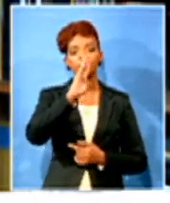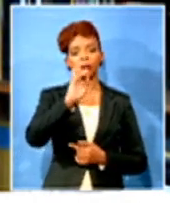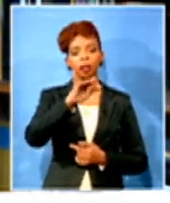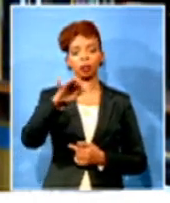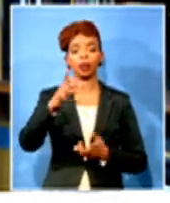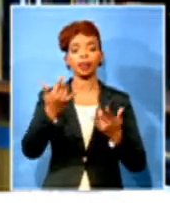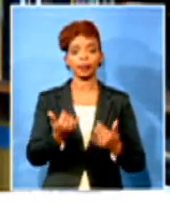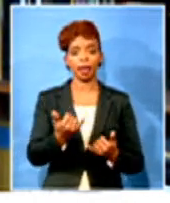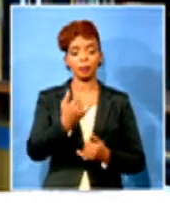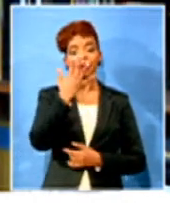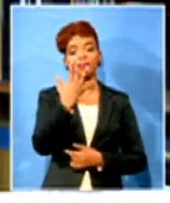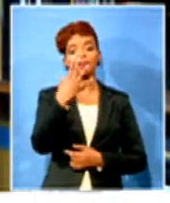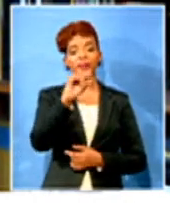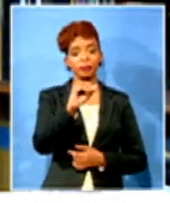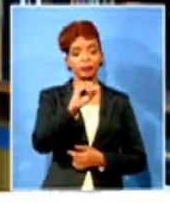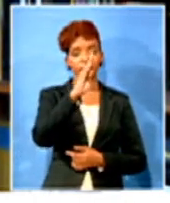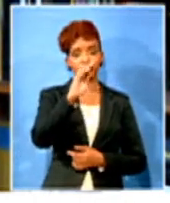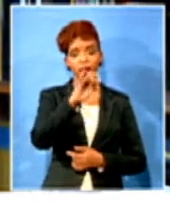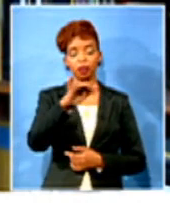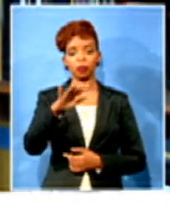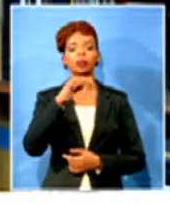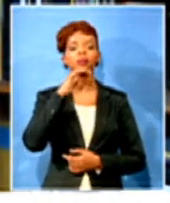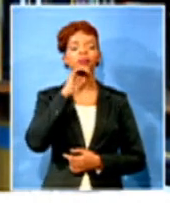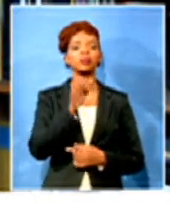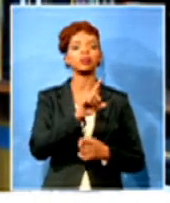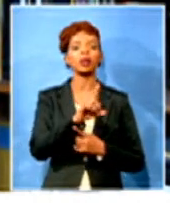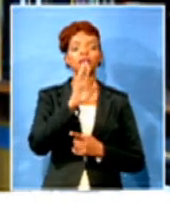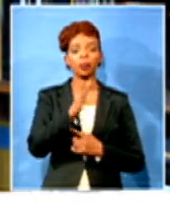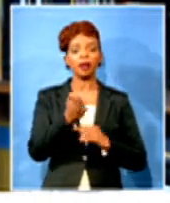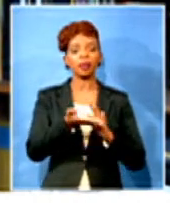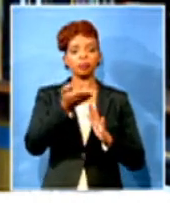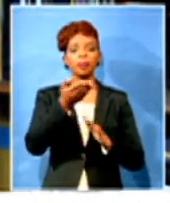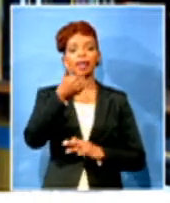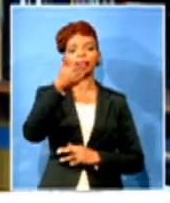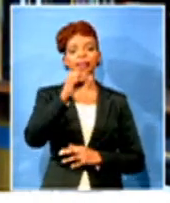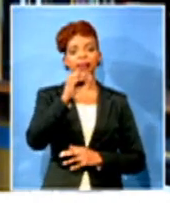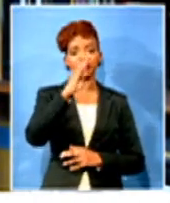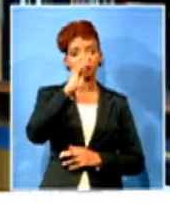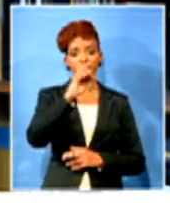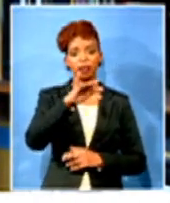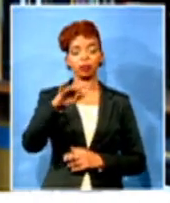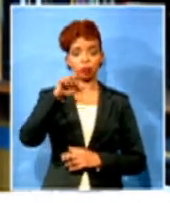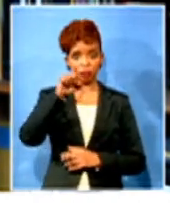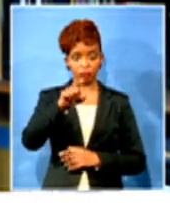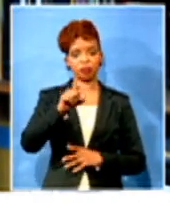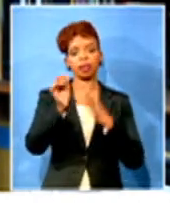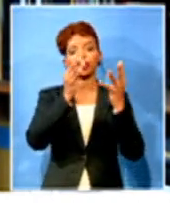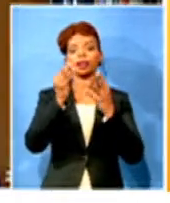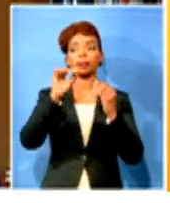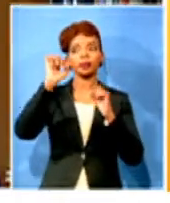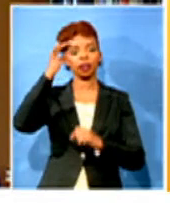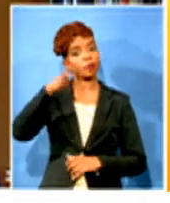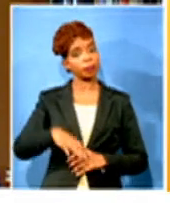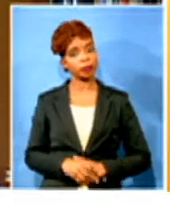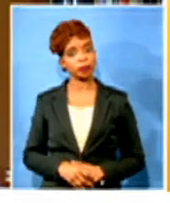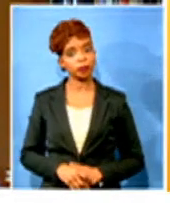50 billion, and it is going to at least 60 billion. It's not me saying that. That is the actual government numbers.